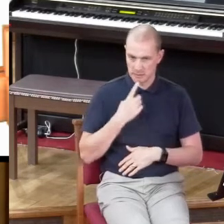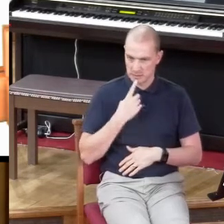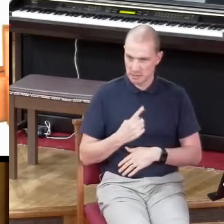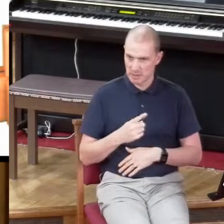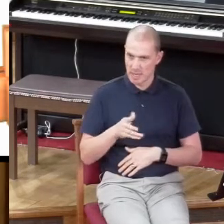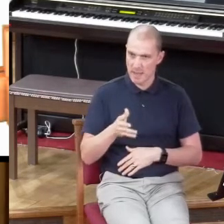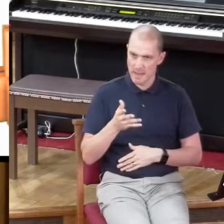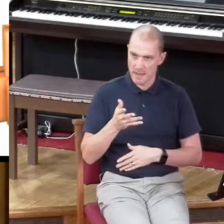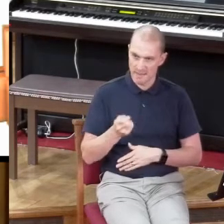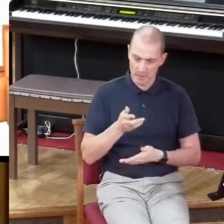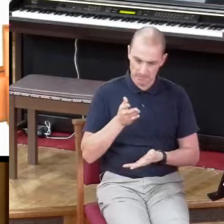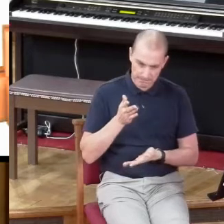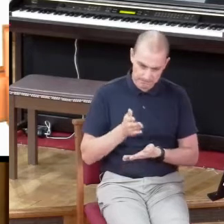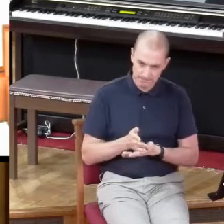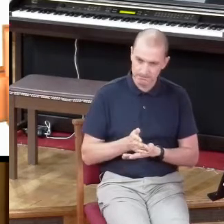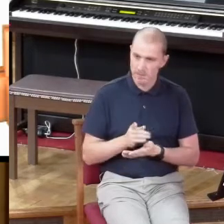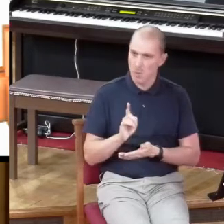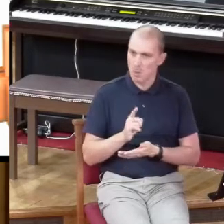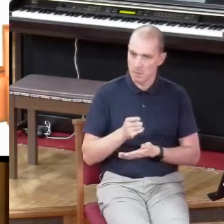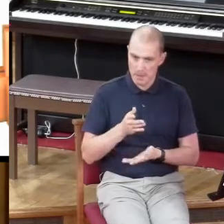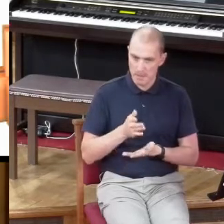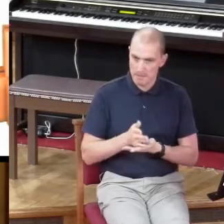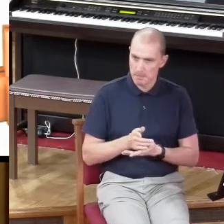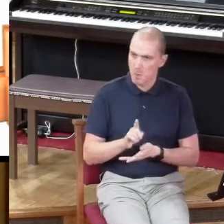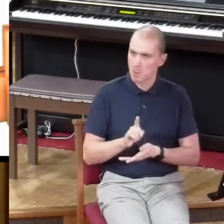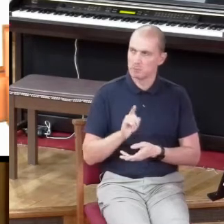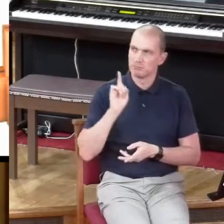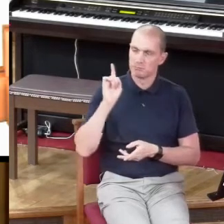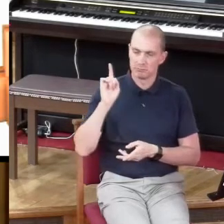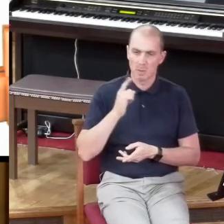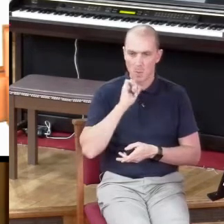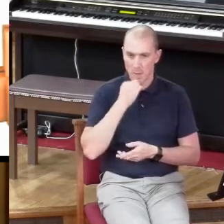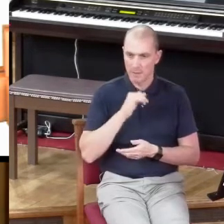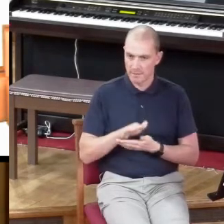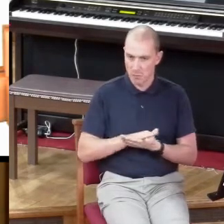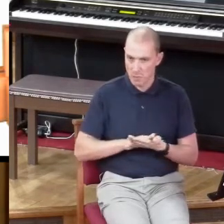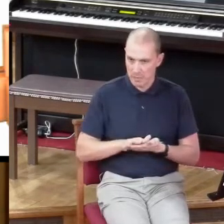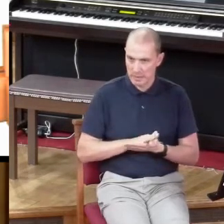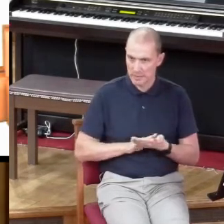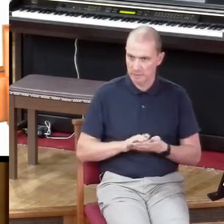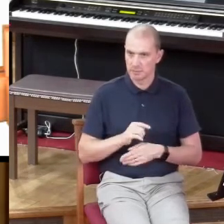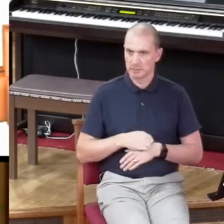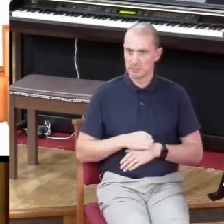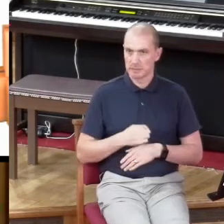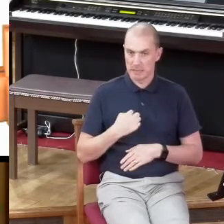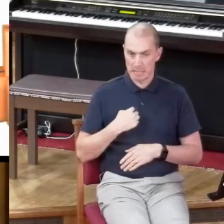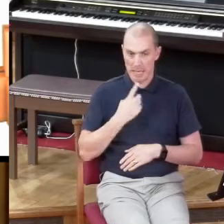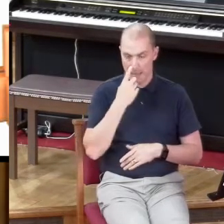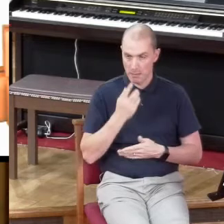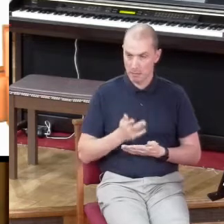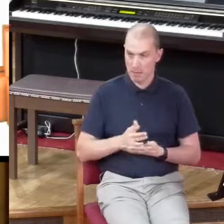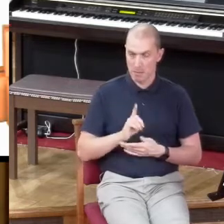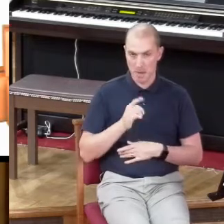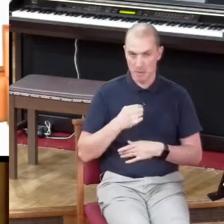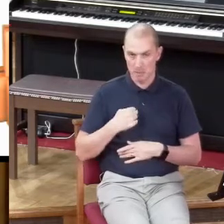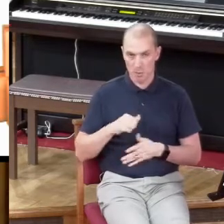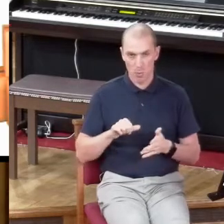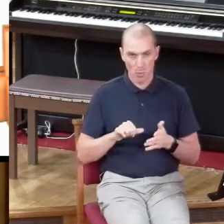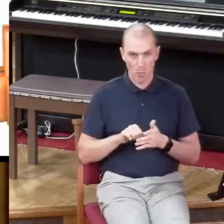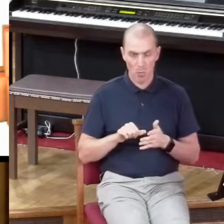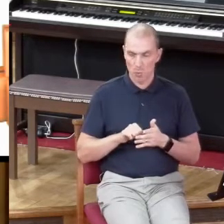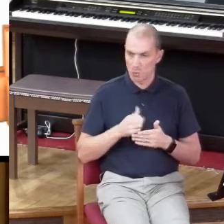the certainty of God's forgiveness. Now, I may well doubt that sometimes. If I'm having a hard day, if I'm going through a difficult